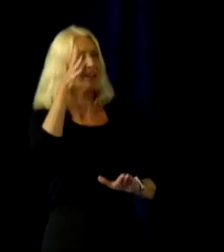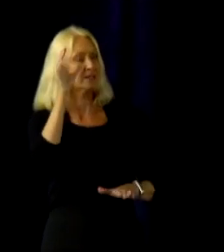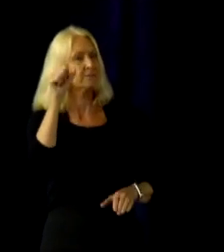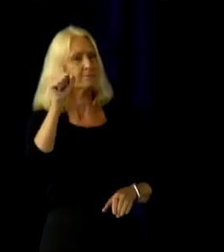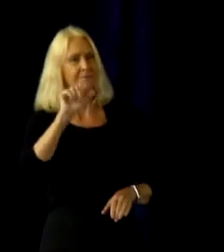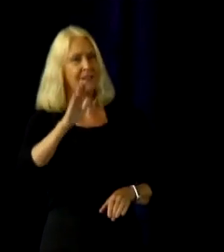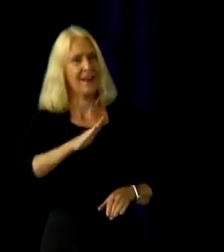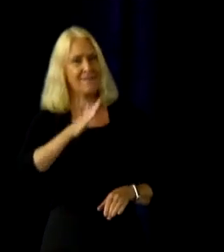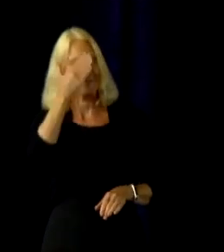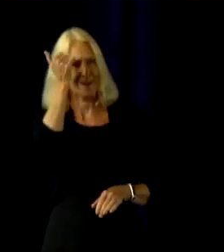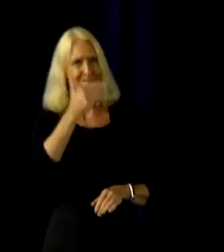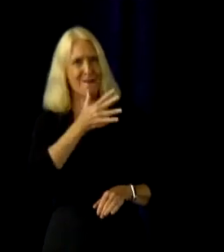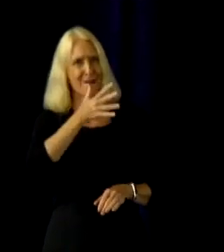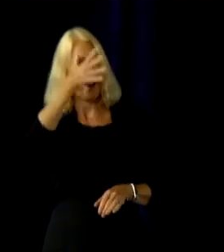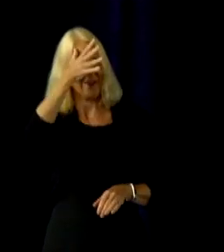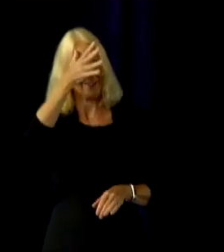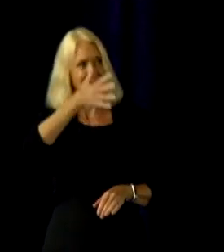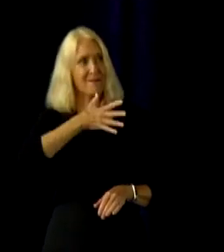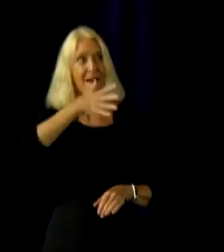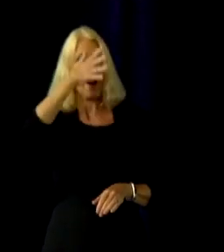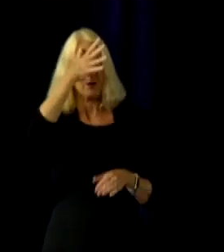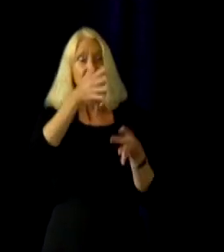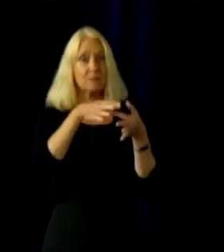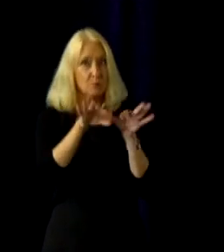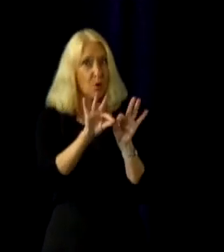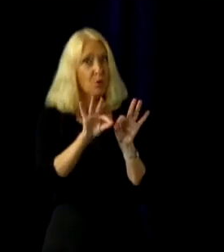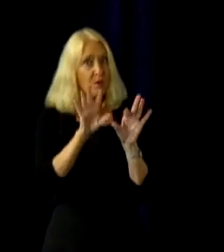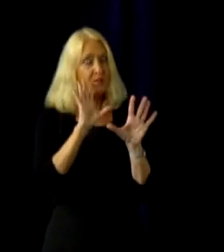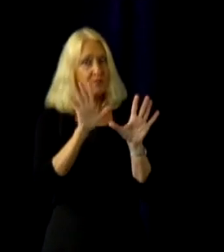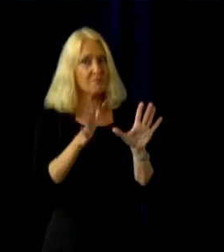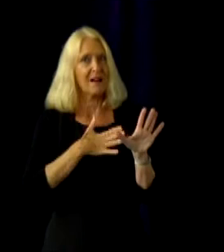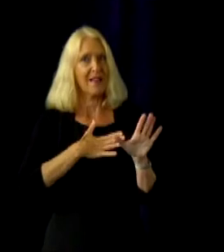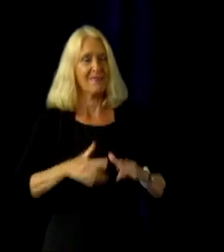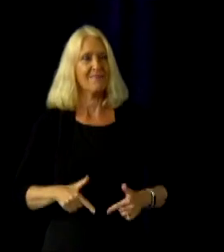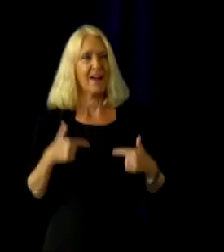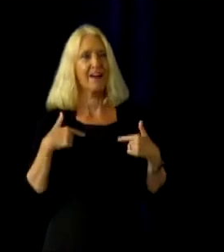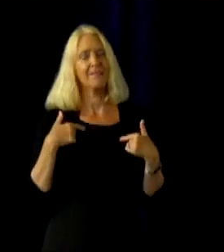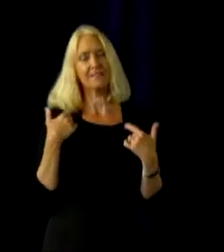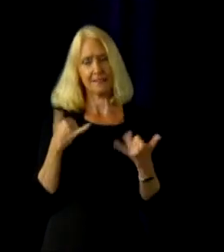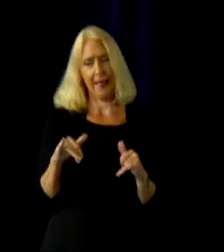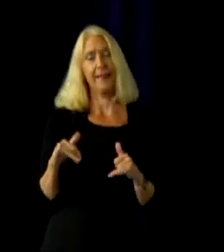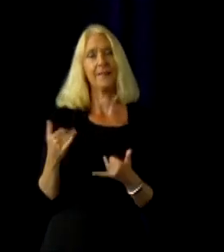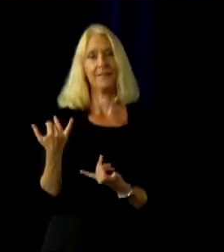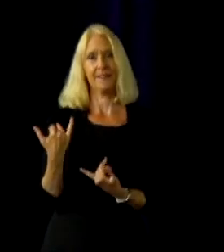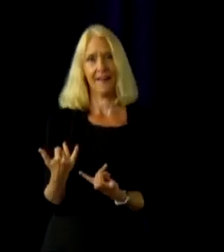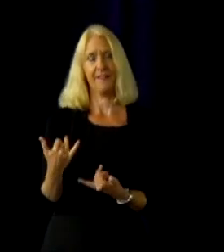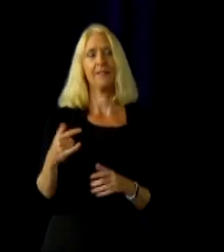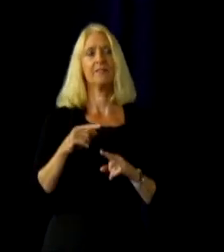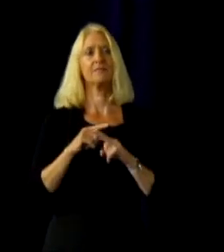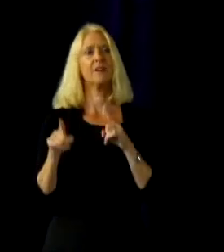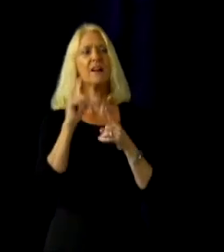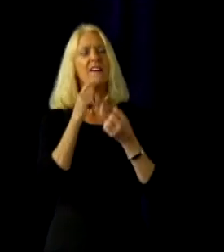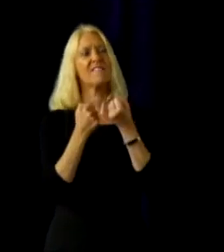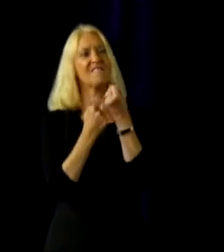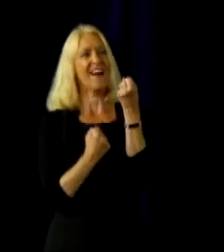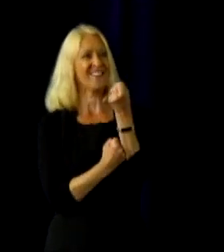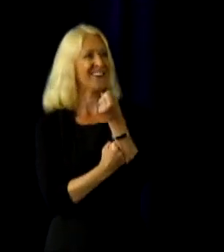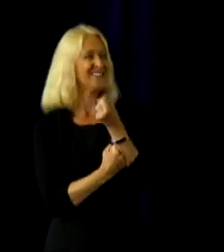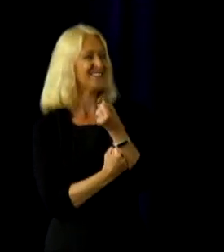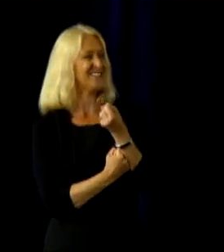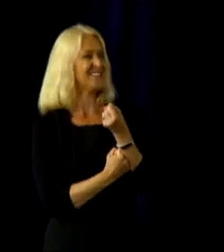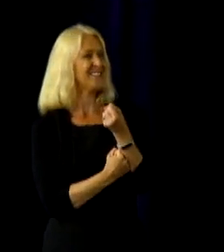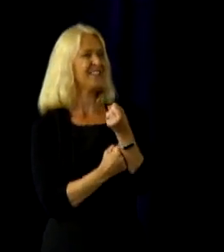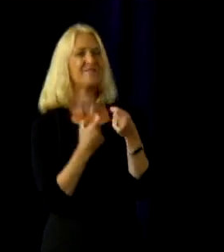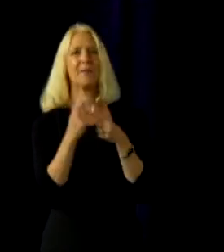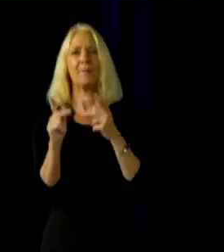forget them. My parents are very important to the stability in my life and still are. but the foundation came from